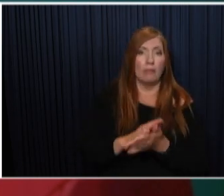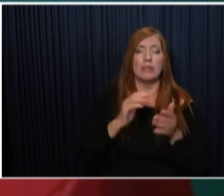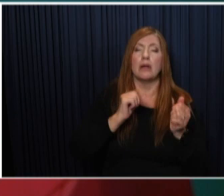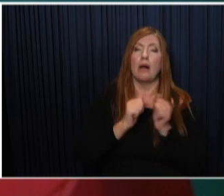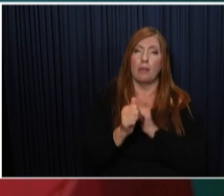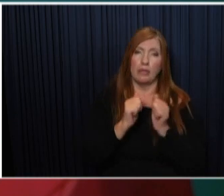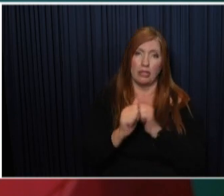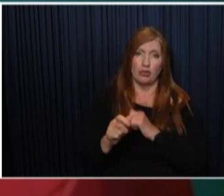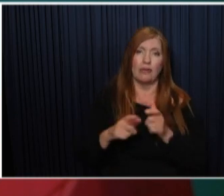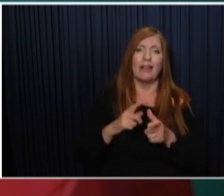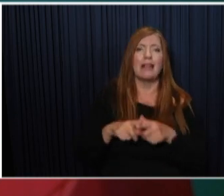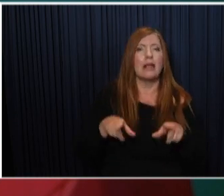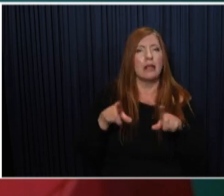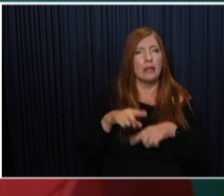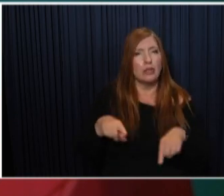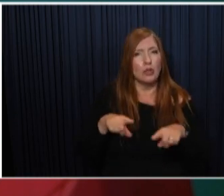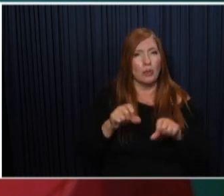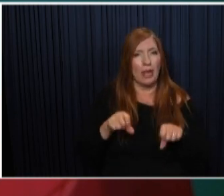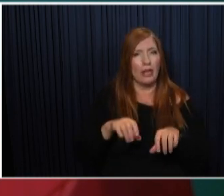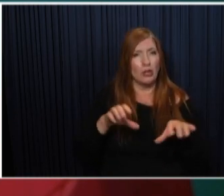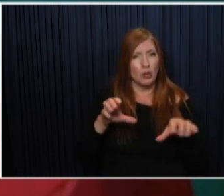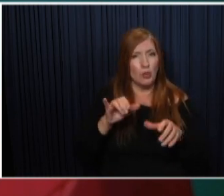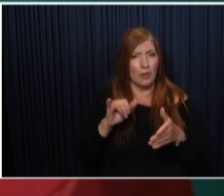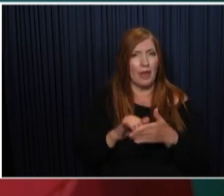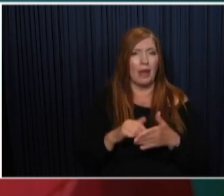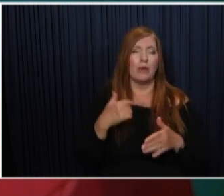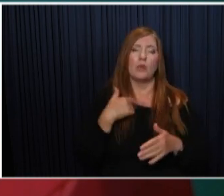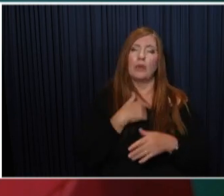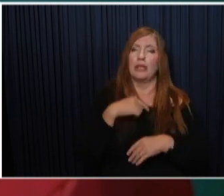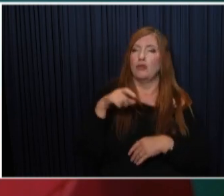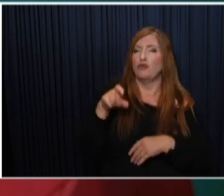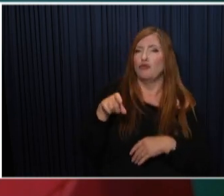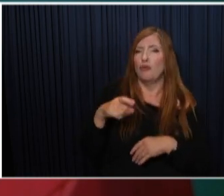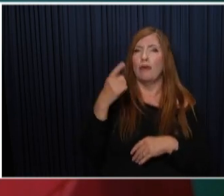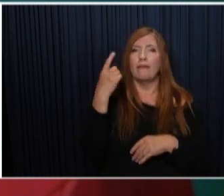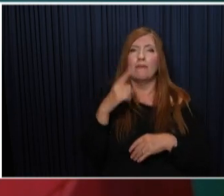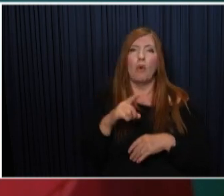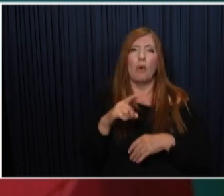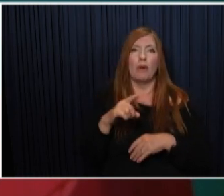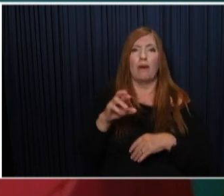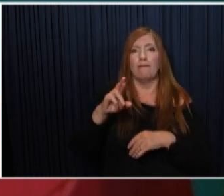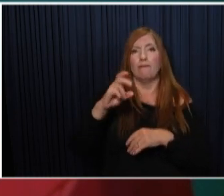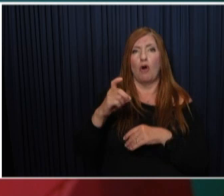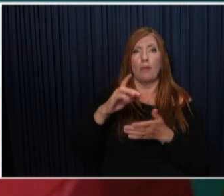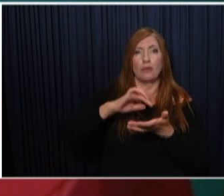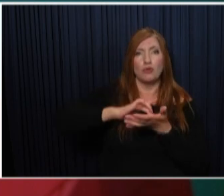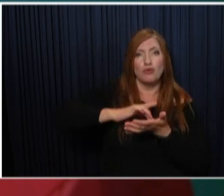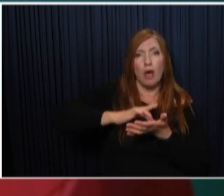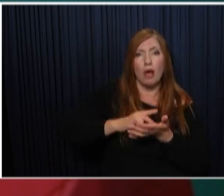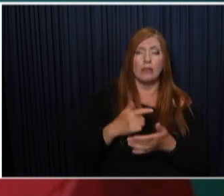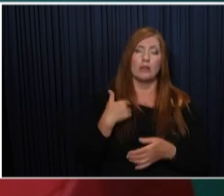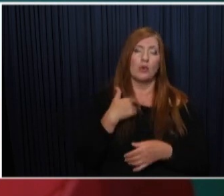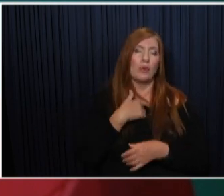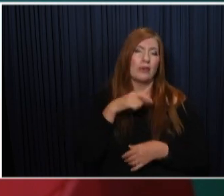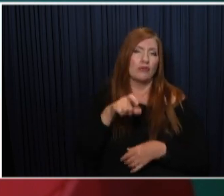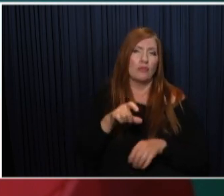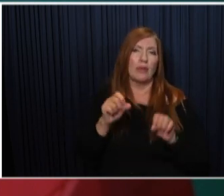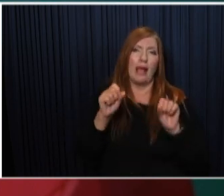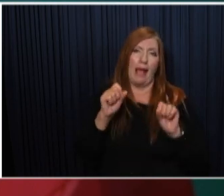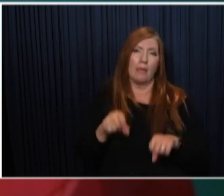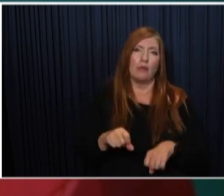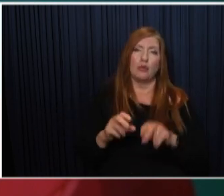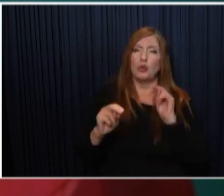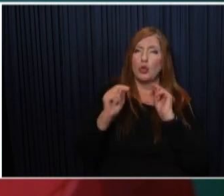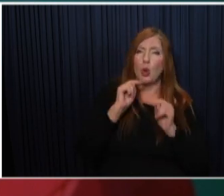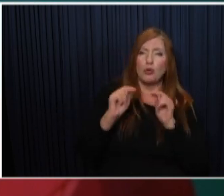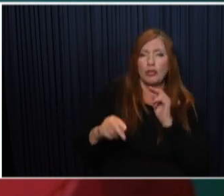competition so that you can do that. We should for pharmaceutical drugs, we should be able to